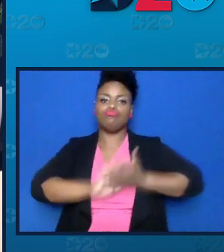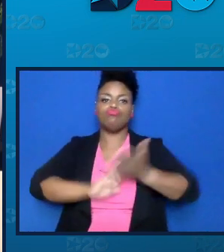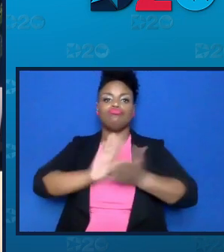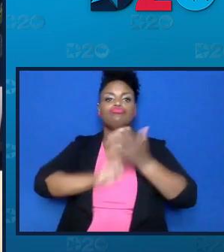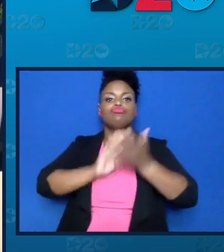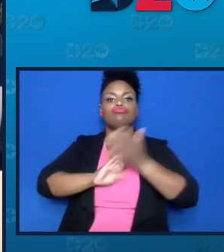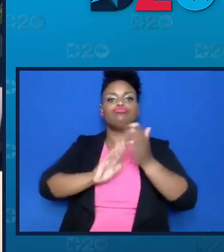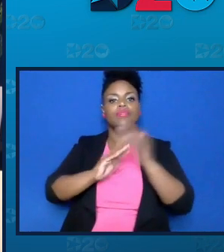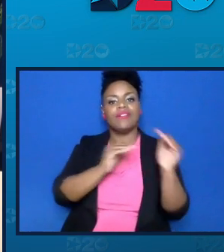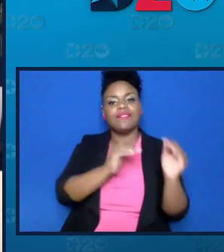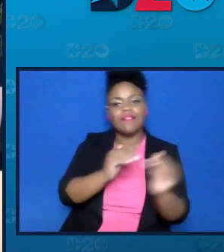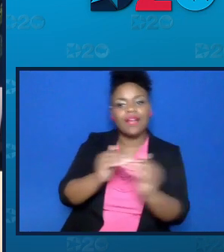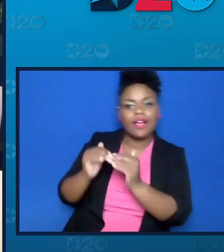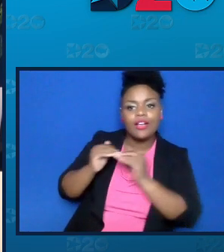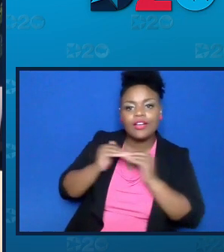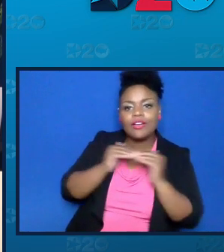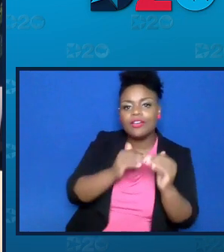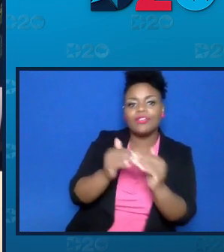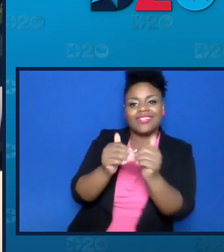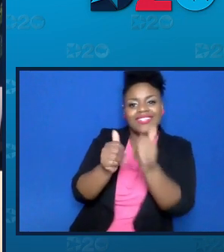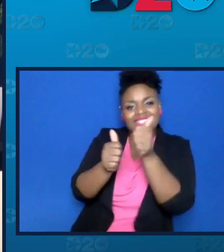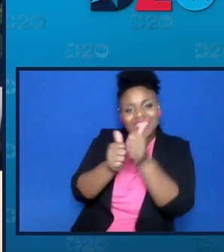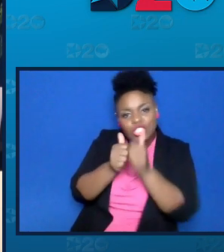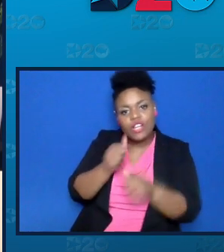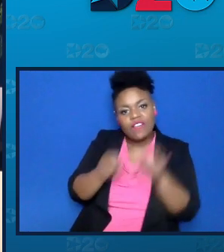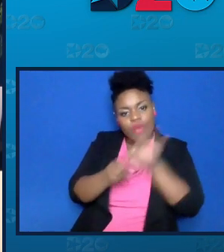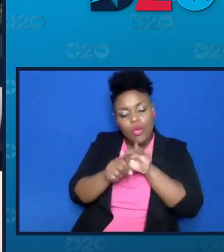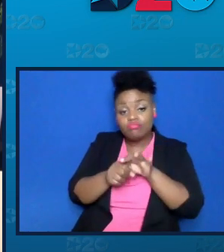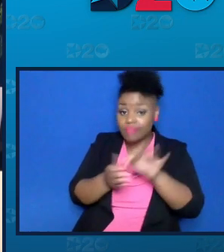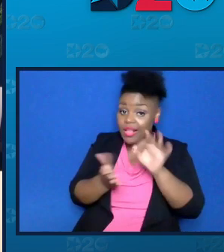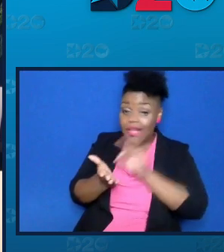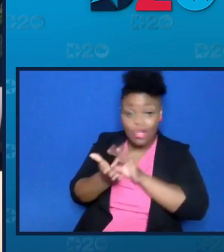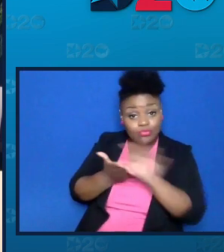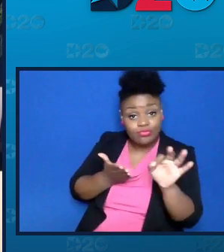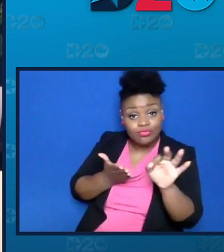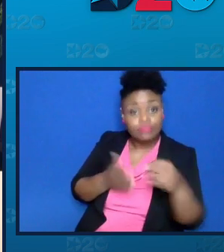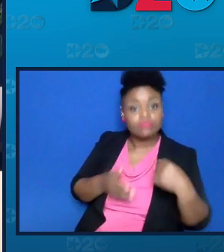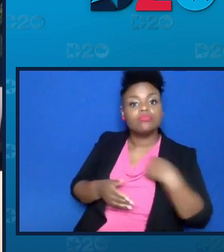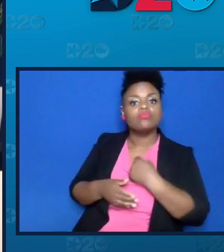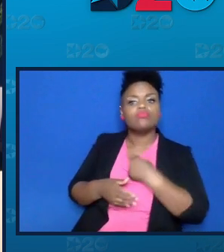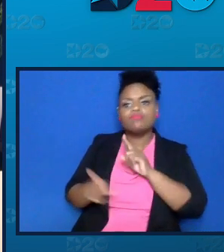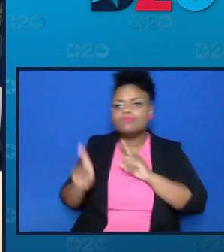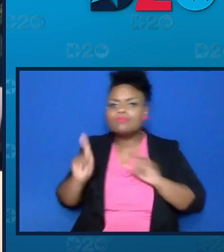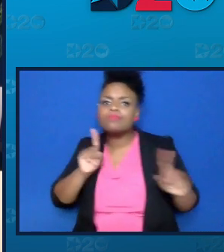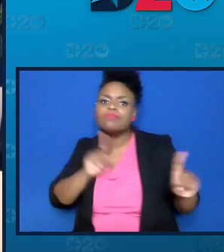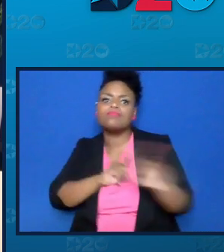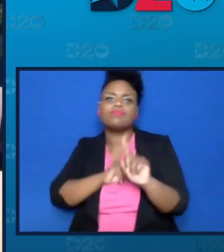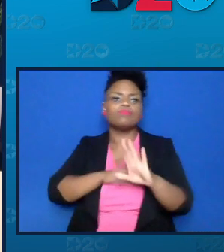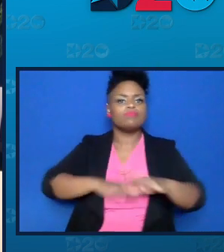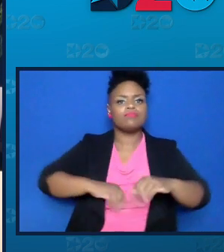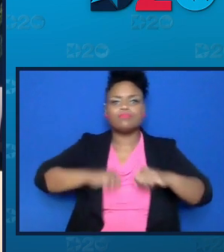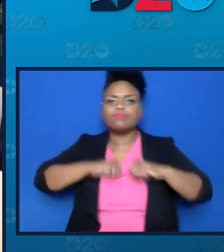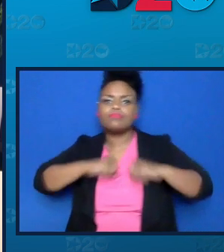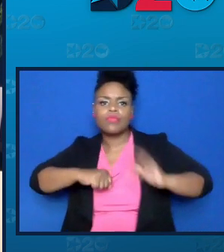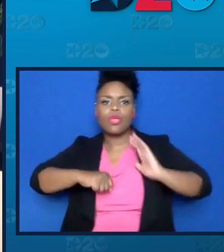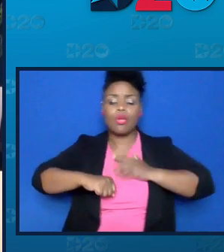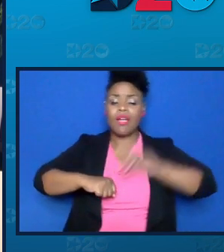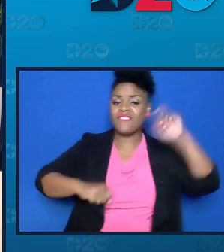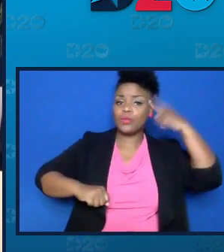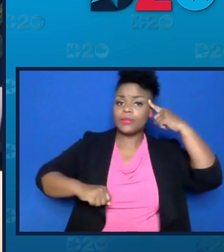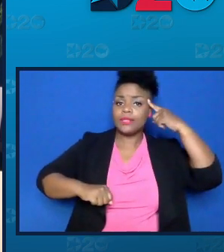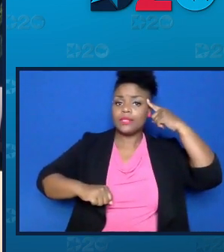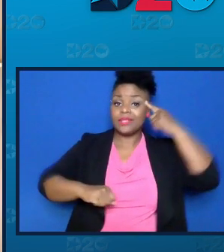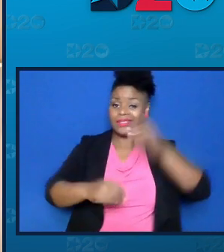counted and every voice is heard. We serve on the front lines defending our democracy against any and all attacks, foreign